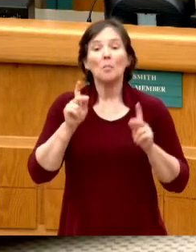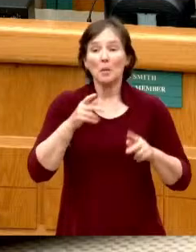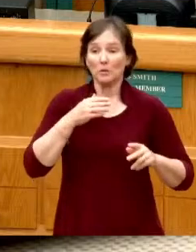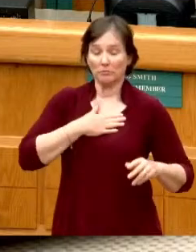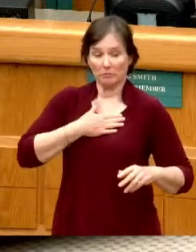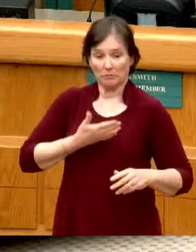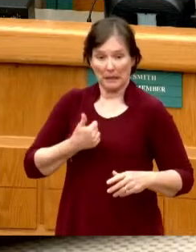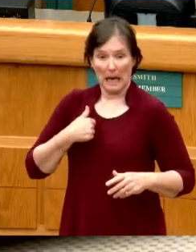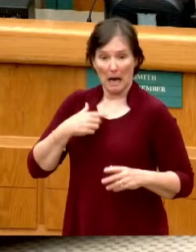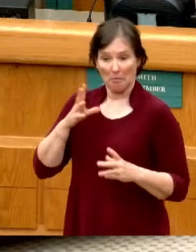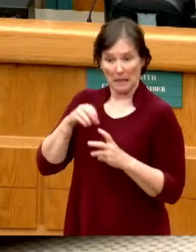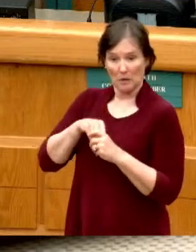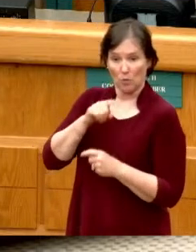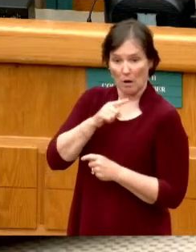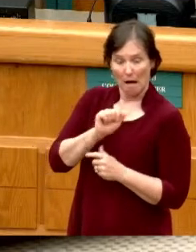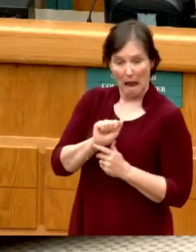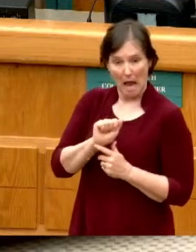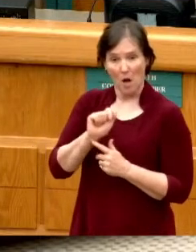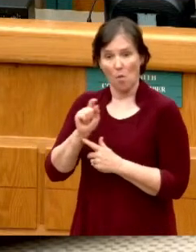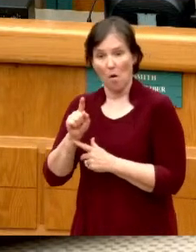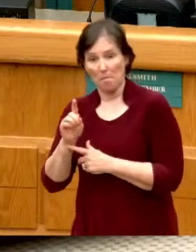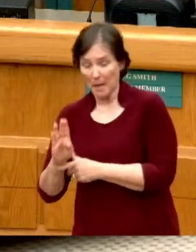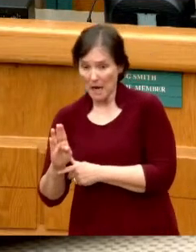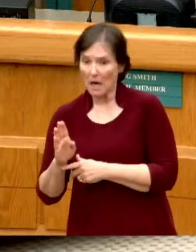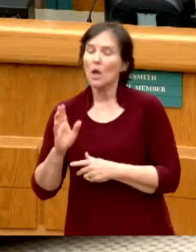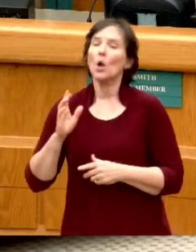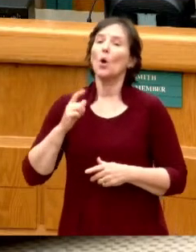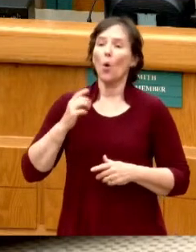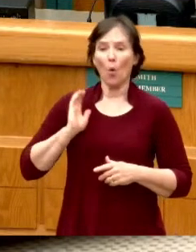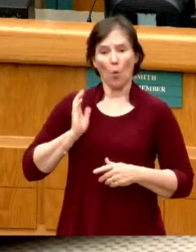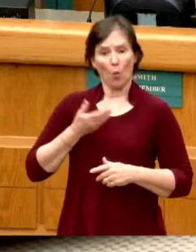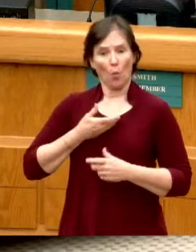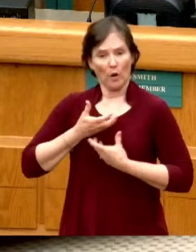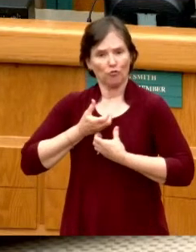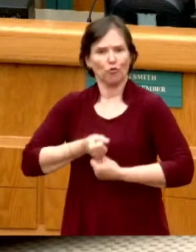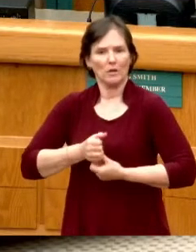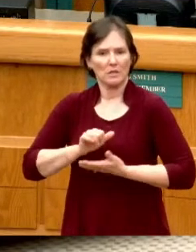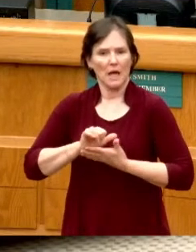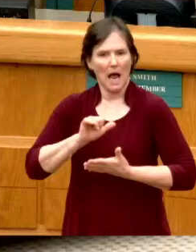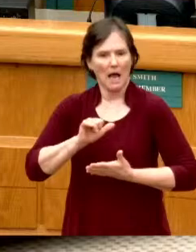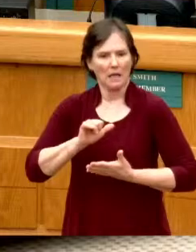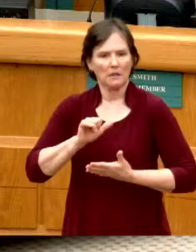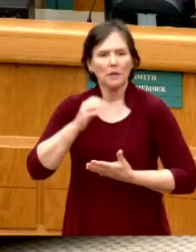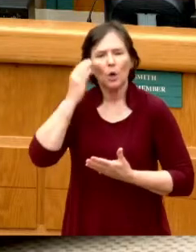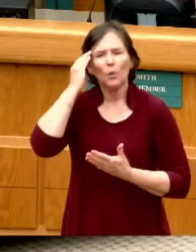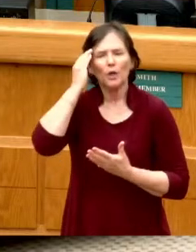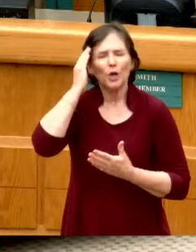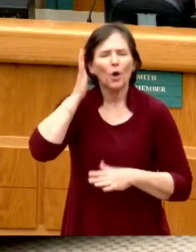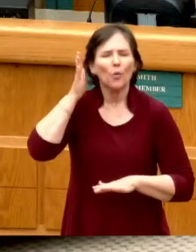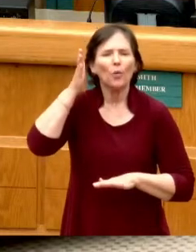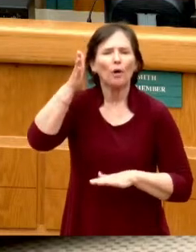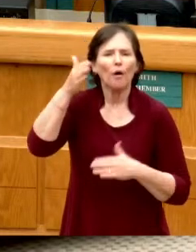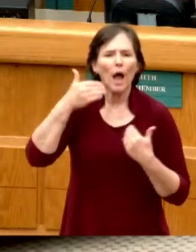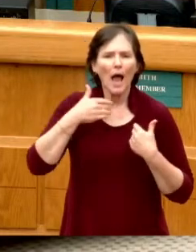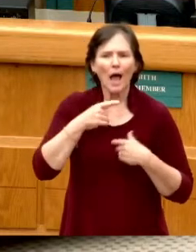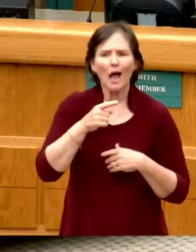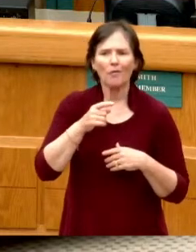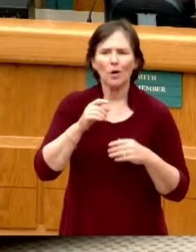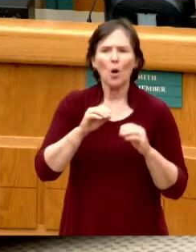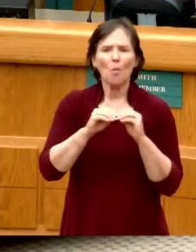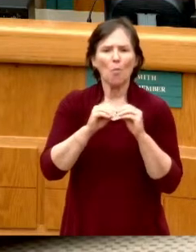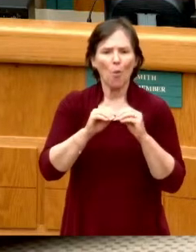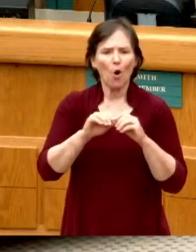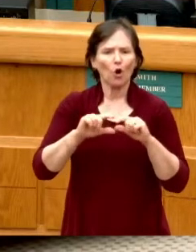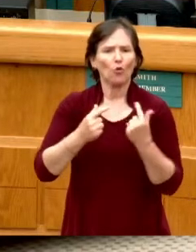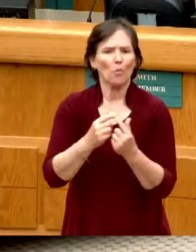actually in the phase 1A and 1B, and we know that more phases are going to open. We believe it's going to be the 1C. Dr. Hellerstadt